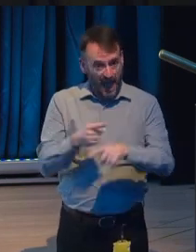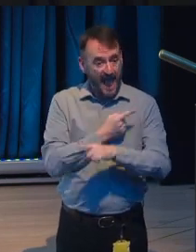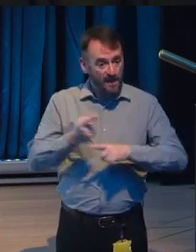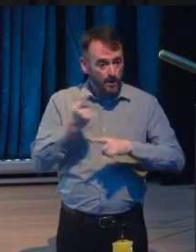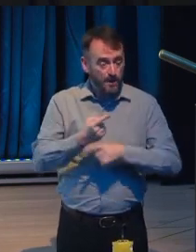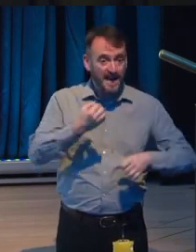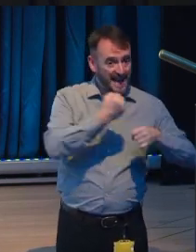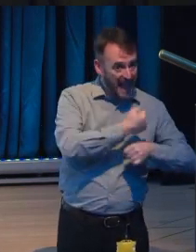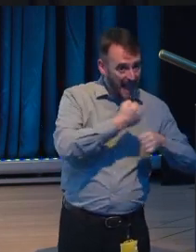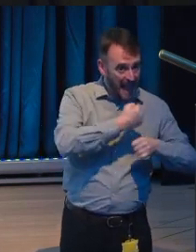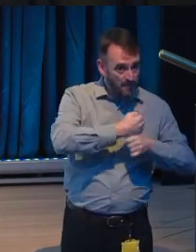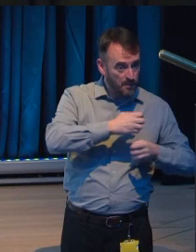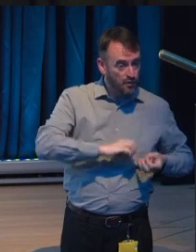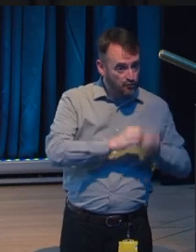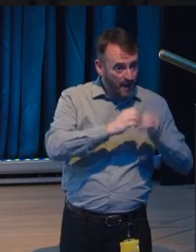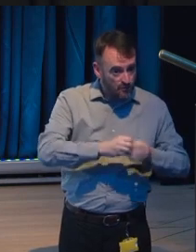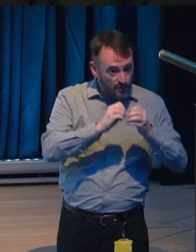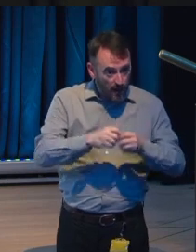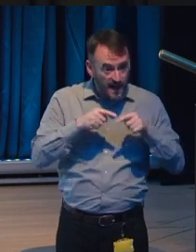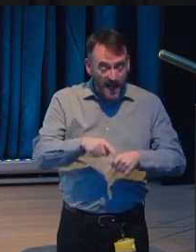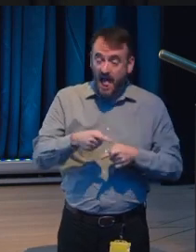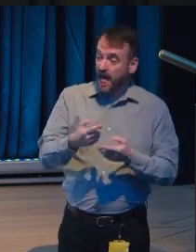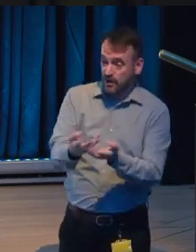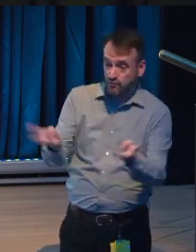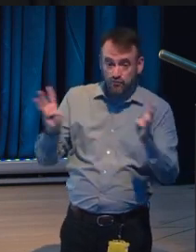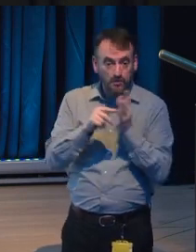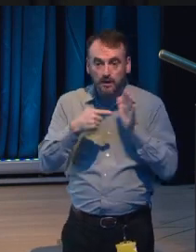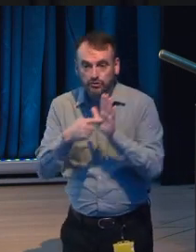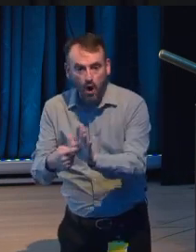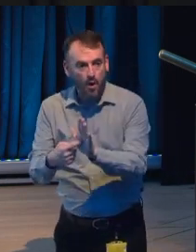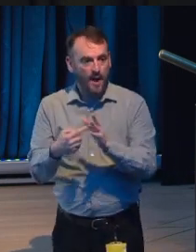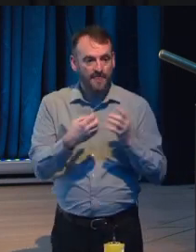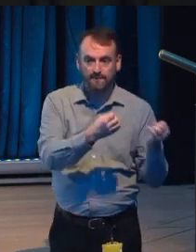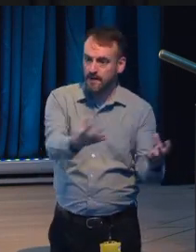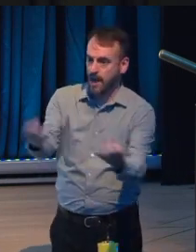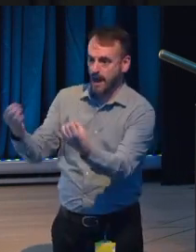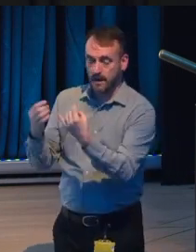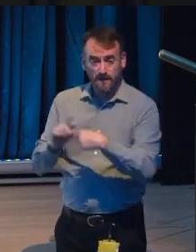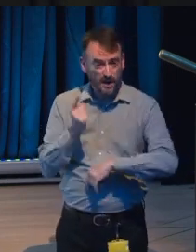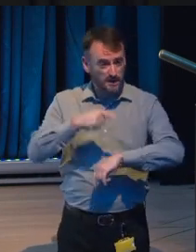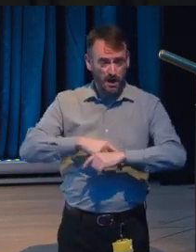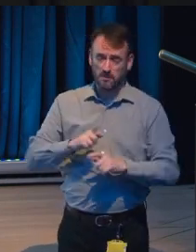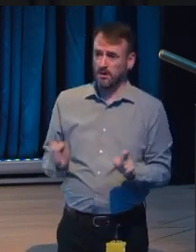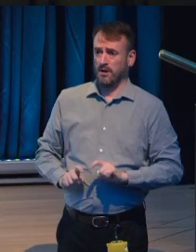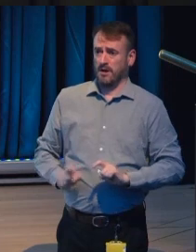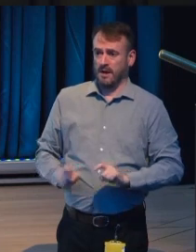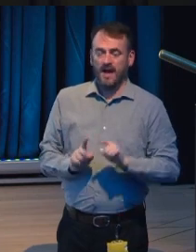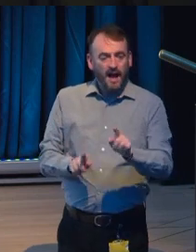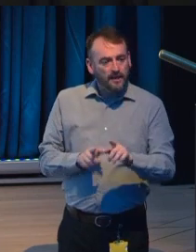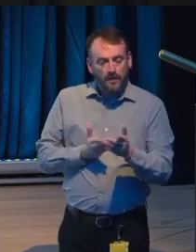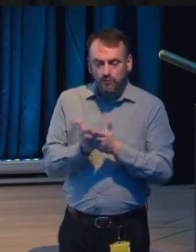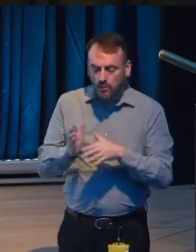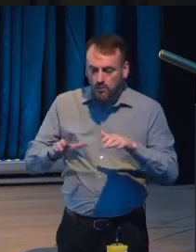else in the course play it and give feedback on it in front of the whole class. It was terrifying at first, but then when I got used to it, then the most valuable part of the